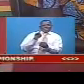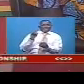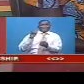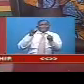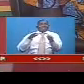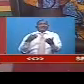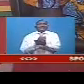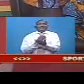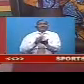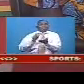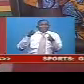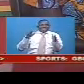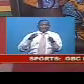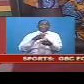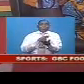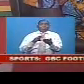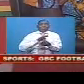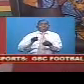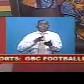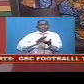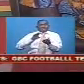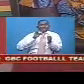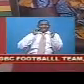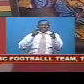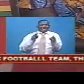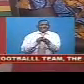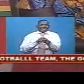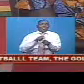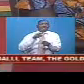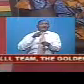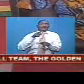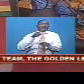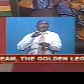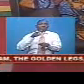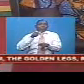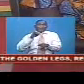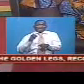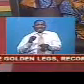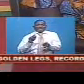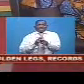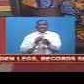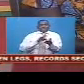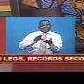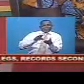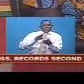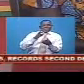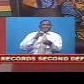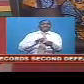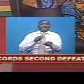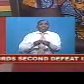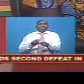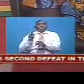80 new teachers graduated from the Holy Child College of Education at Sekondi in the Western Region. It was the